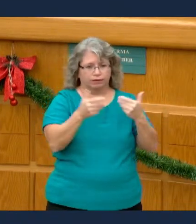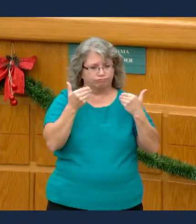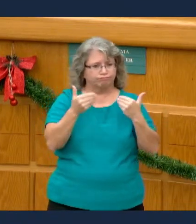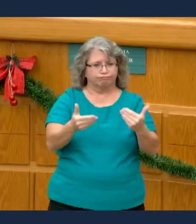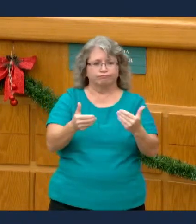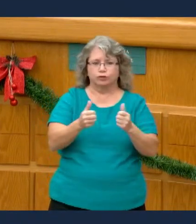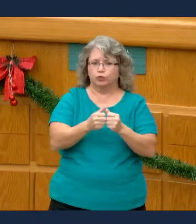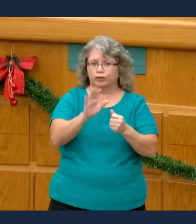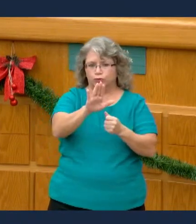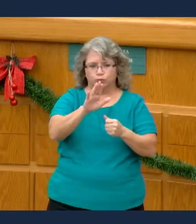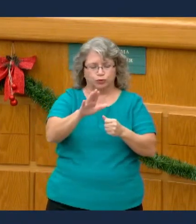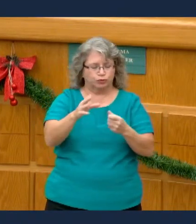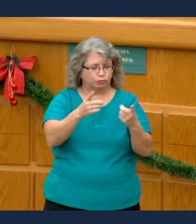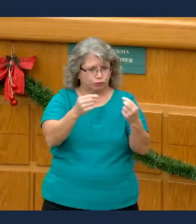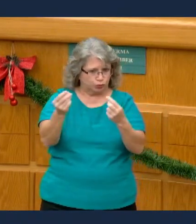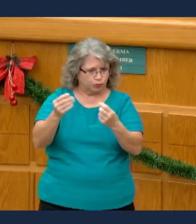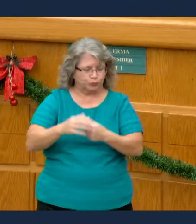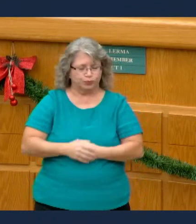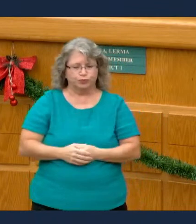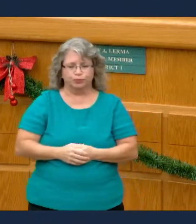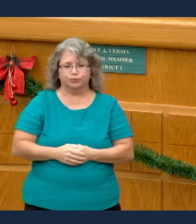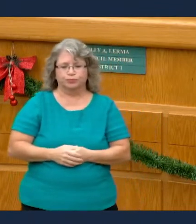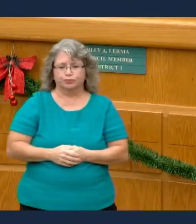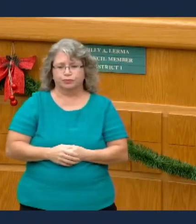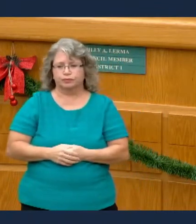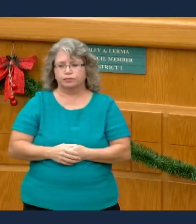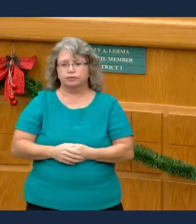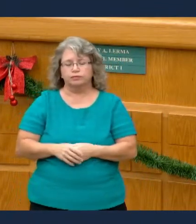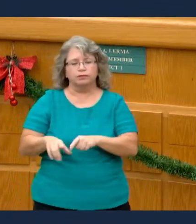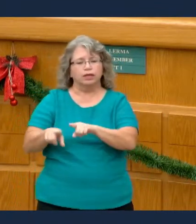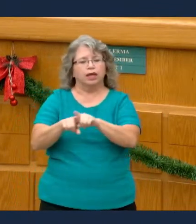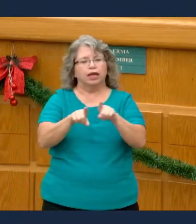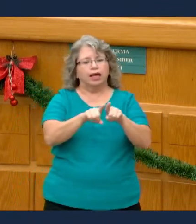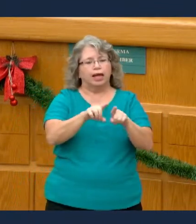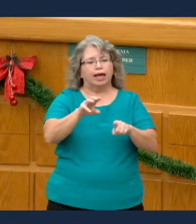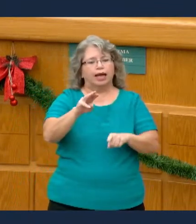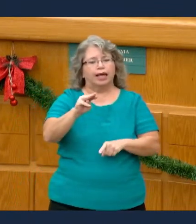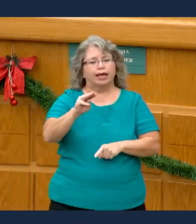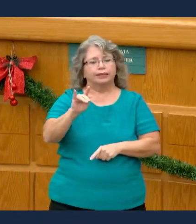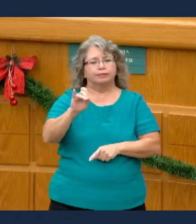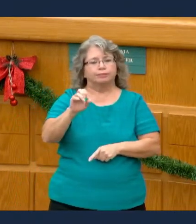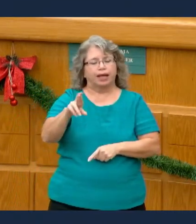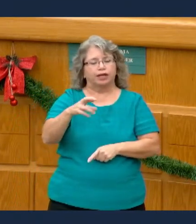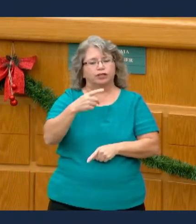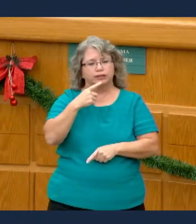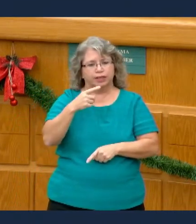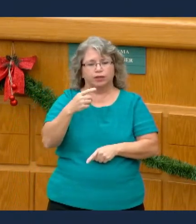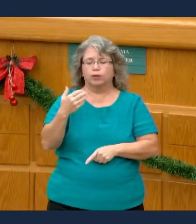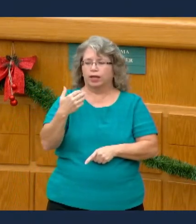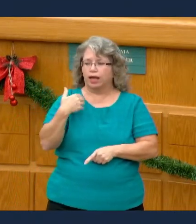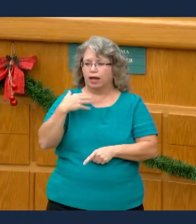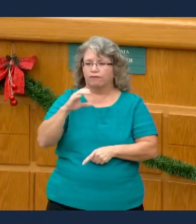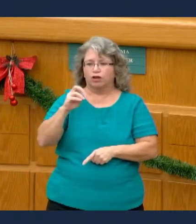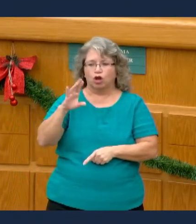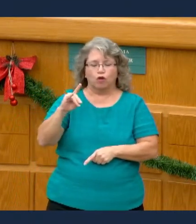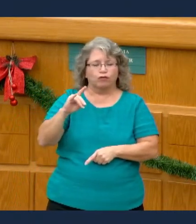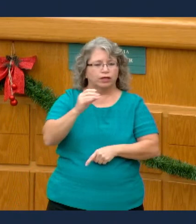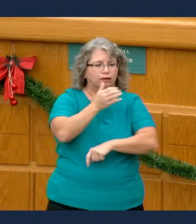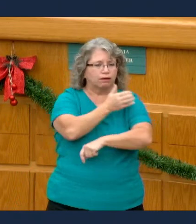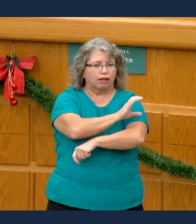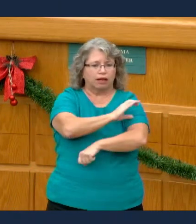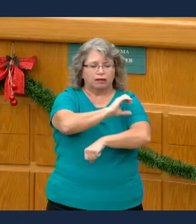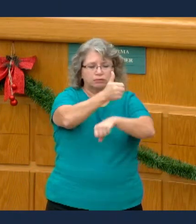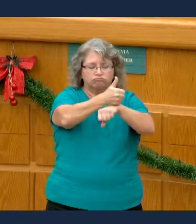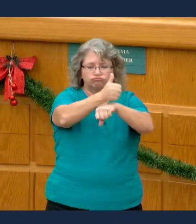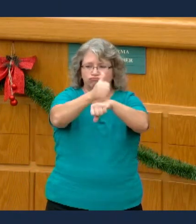Next slide. So, again, as the mayor mentioned, we have our COVID clinics throughout the city. These are our static sites out there: La Palmera Mall, the Greenwood